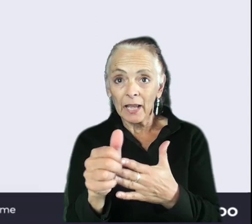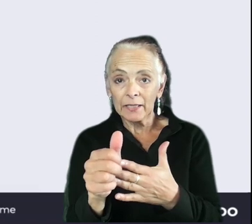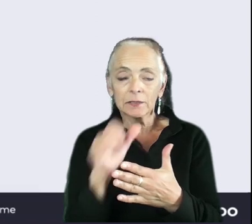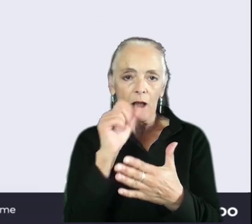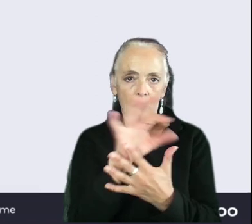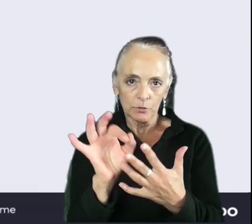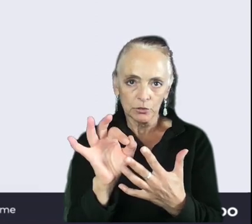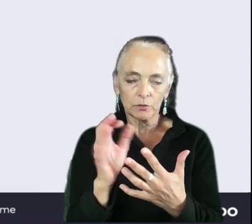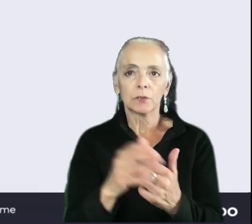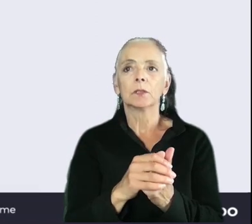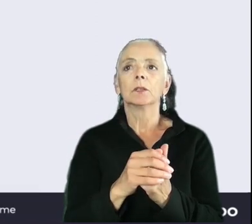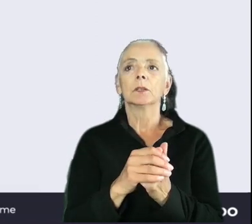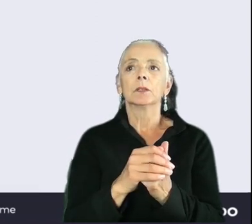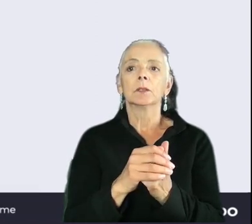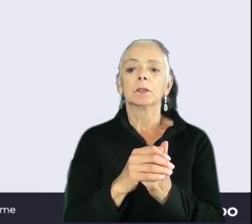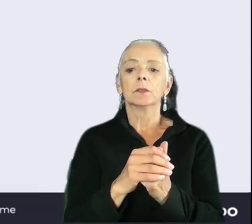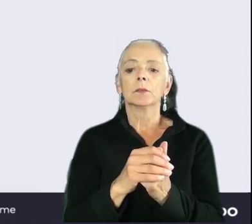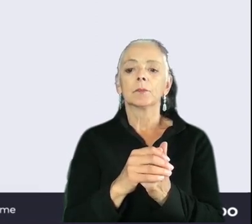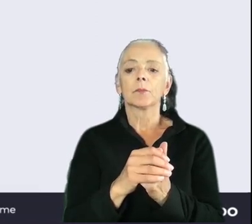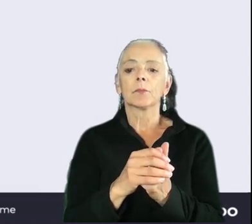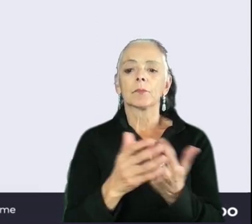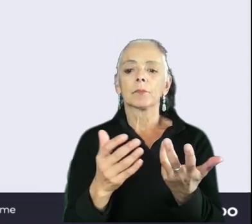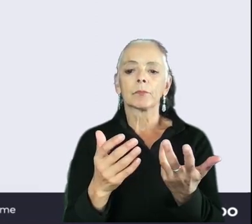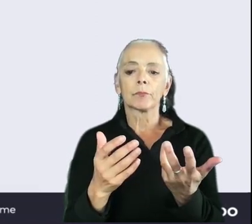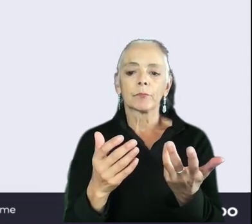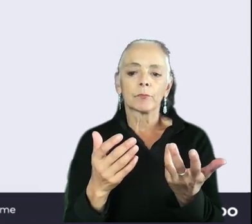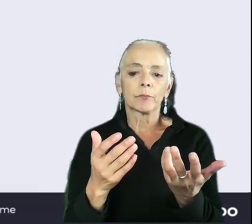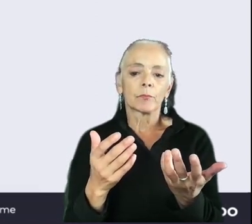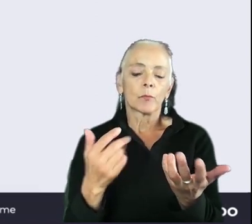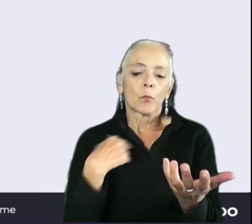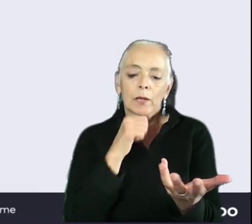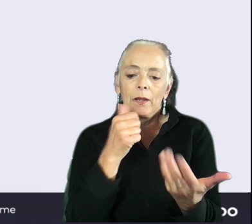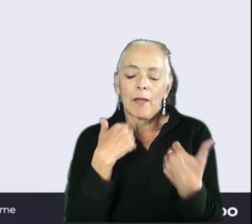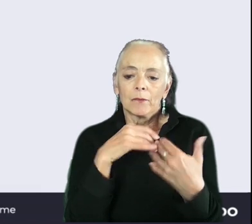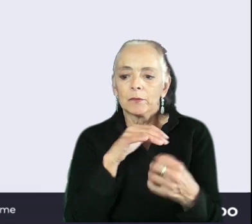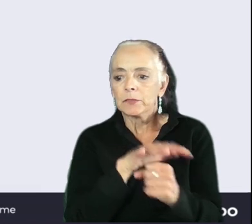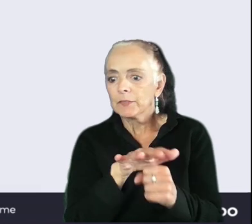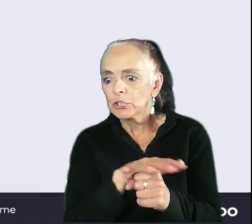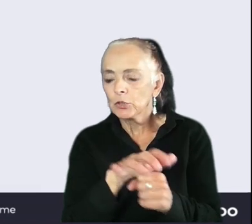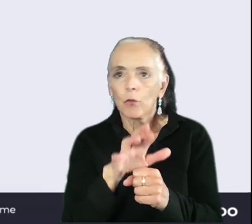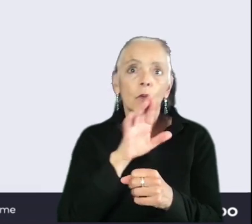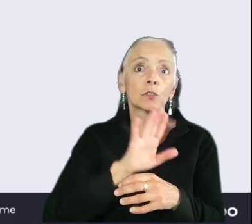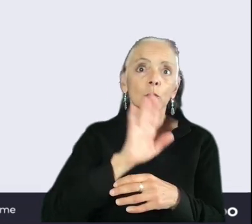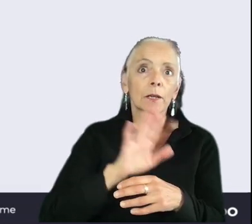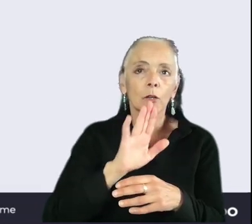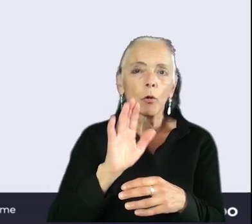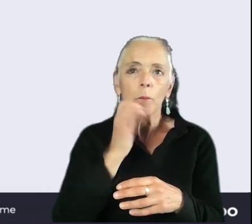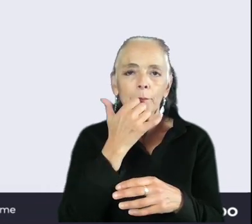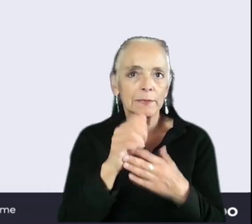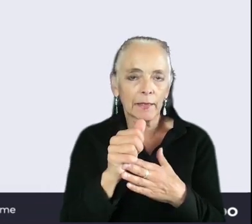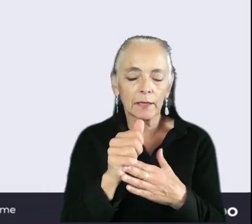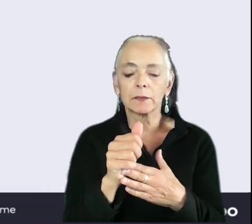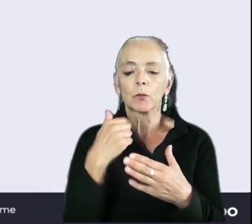We did have some hints being triggered, but it was not sufficient, or it was even frustrating or misleading.